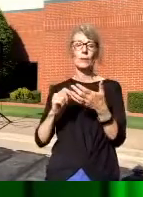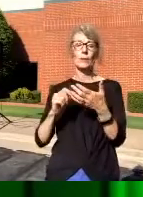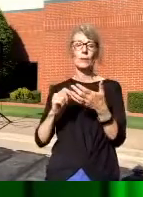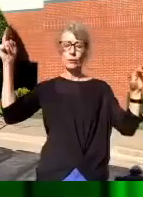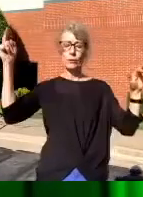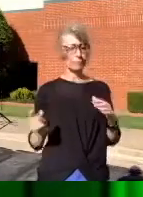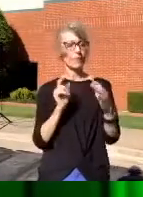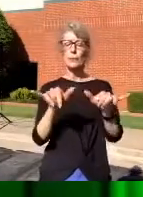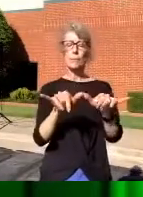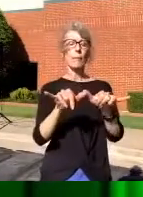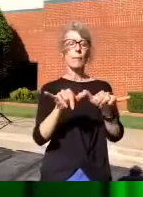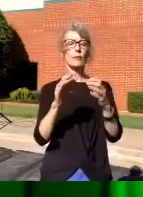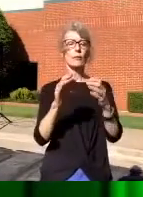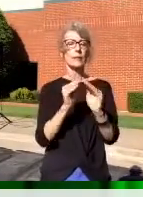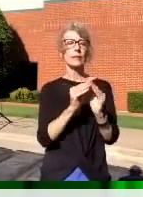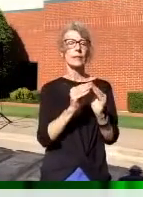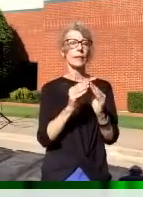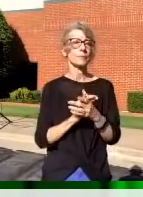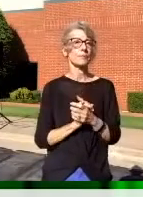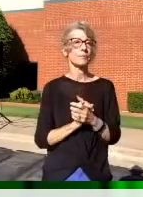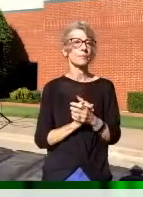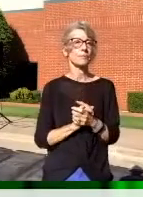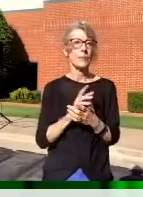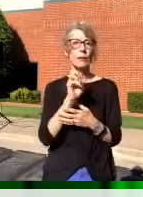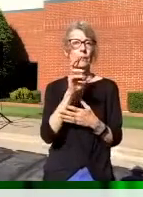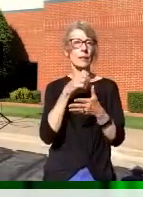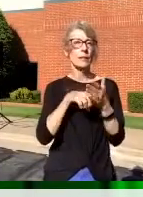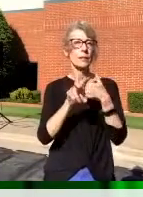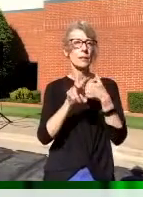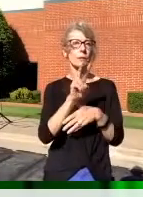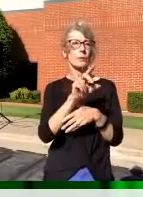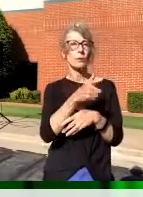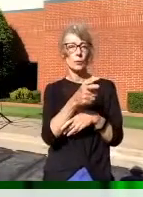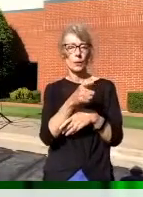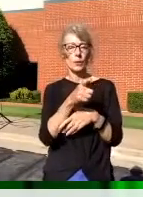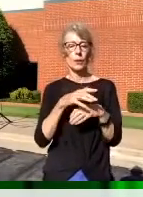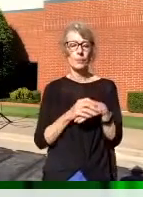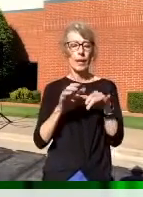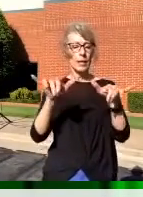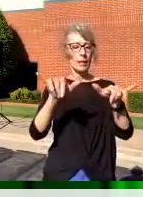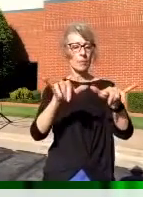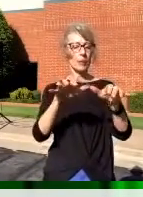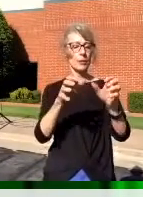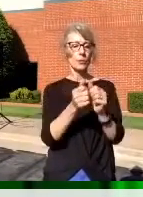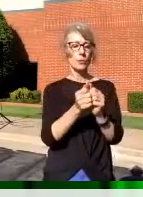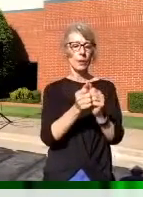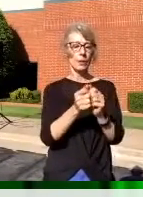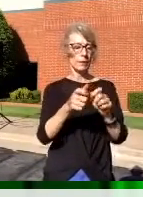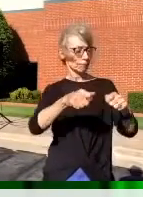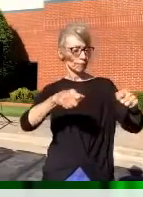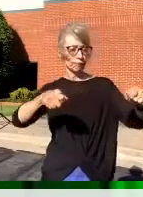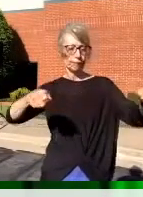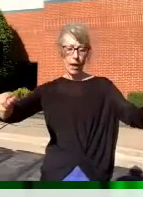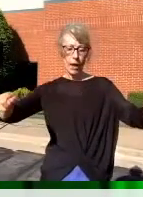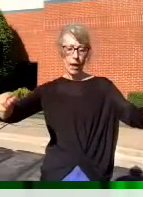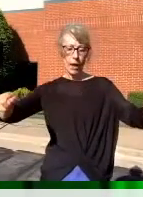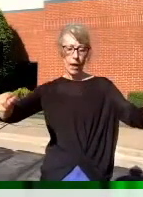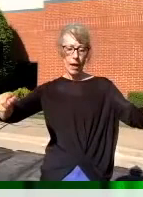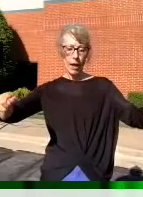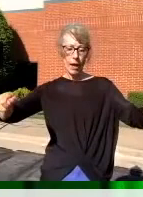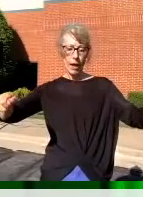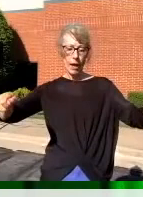angel says, Revelation 21. He measured the city with the rod and found it to be 12,000